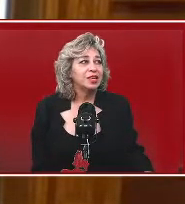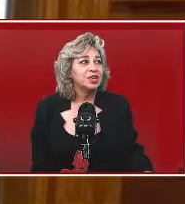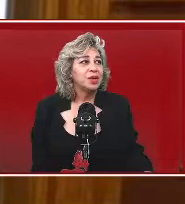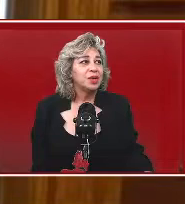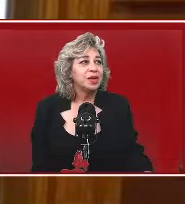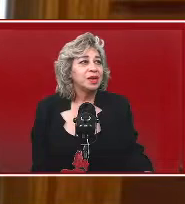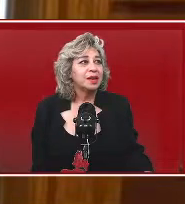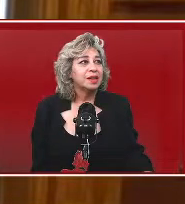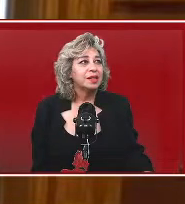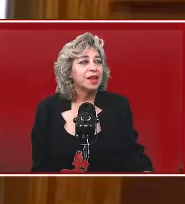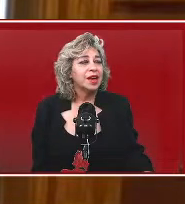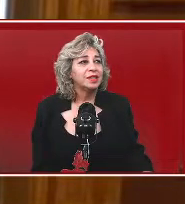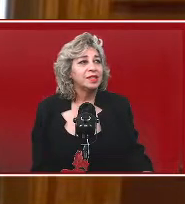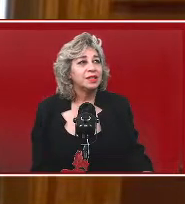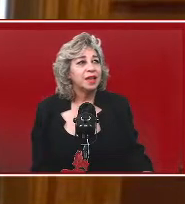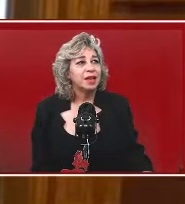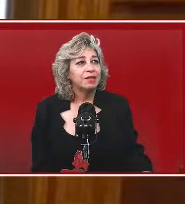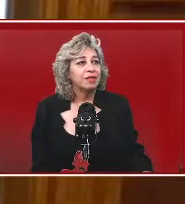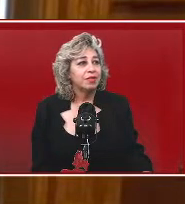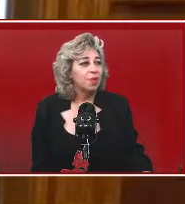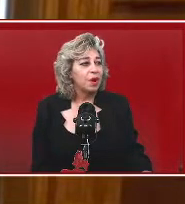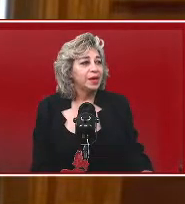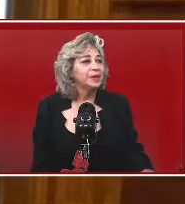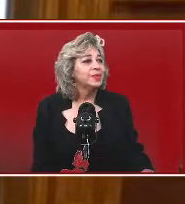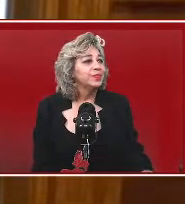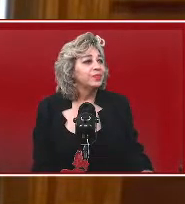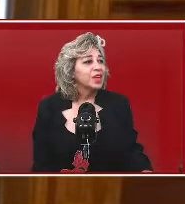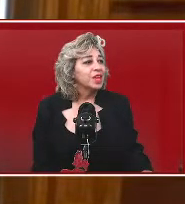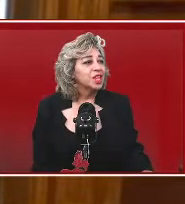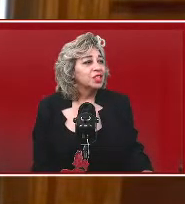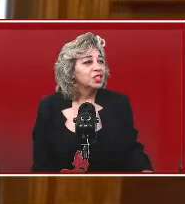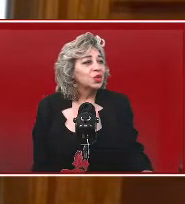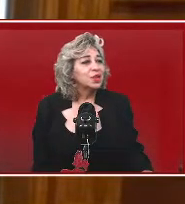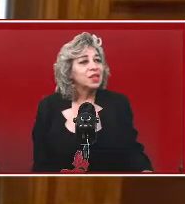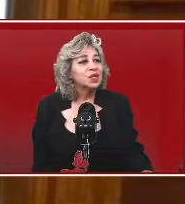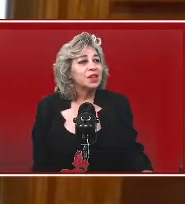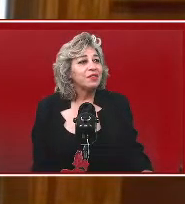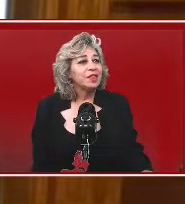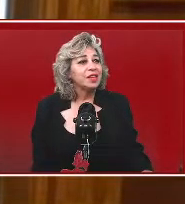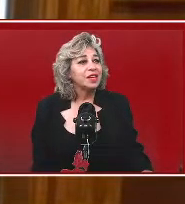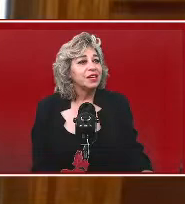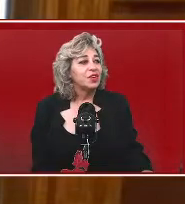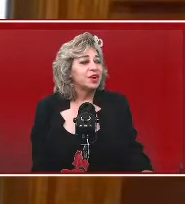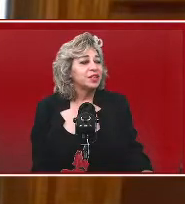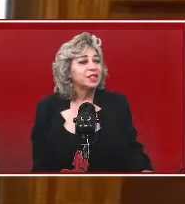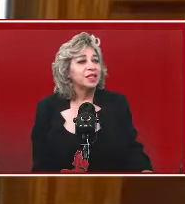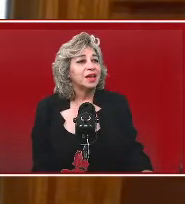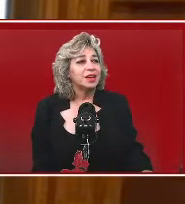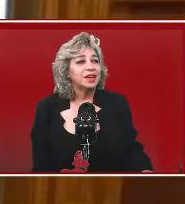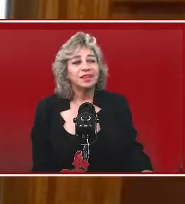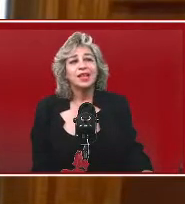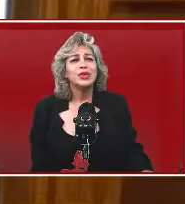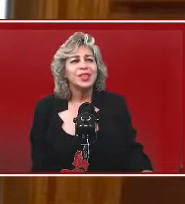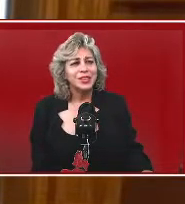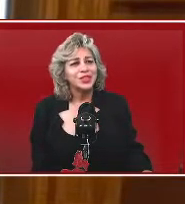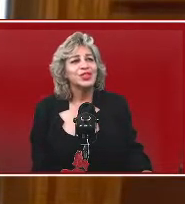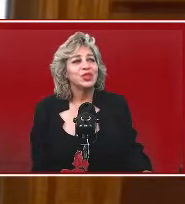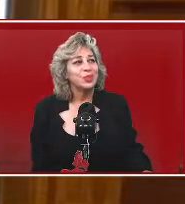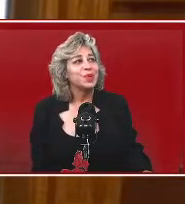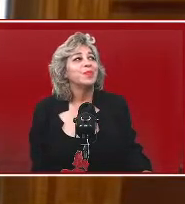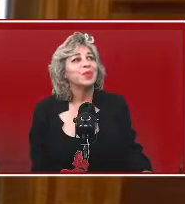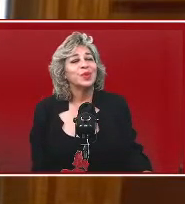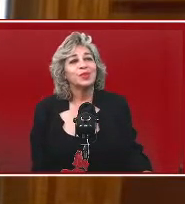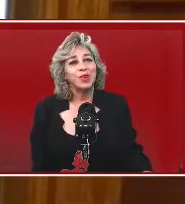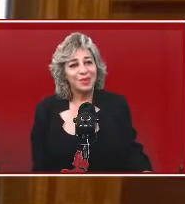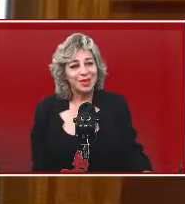not doing that for a while. So he's giving the address, salutations to